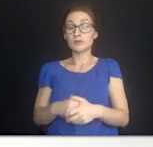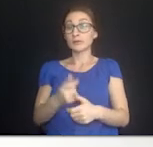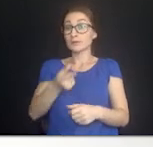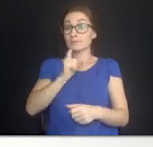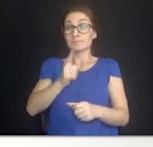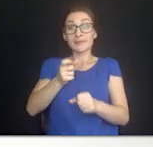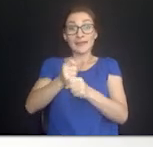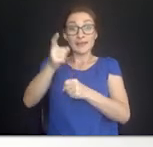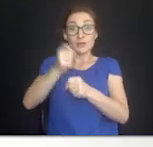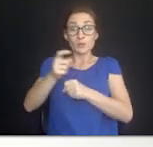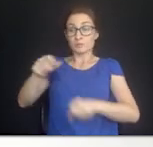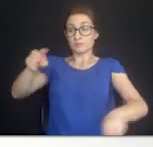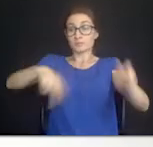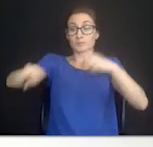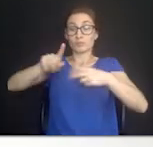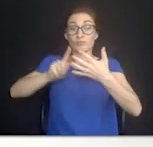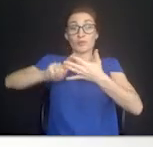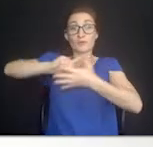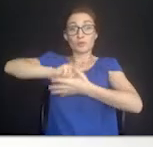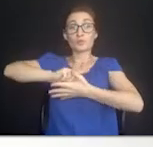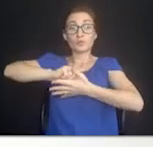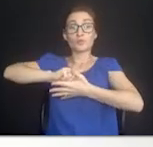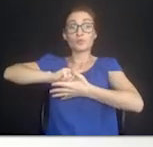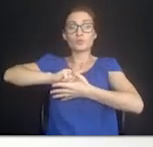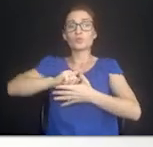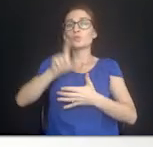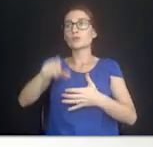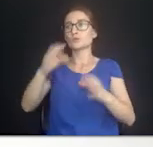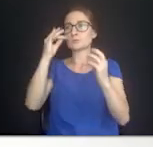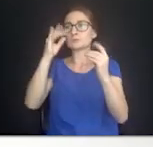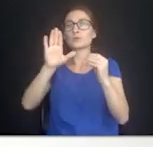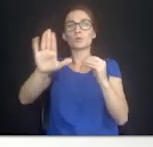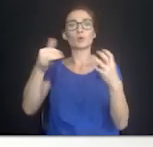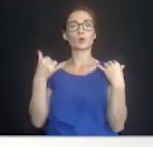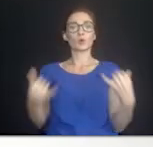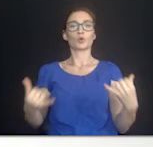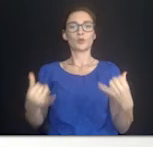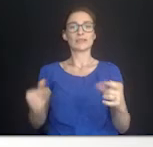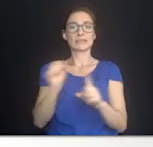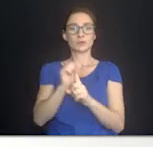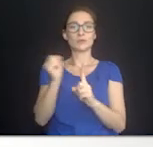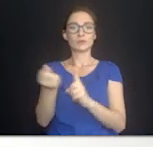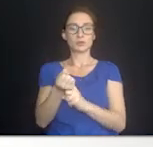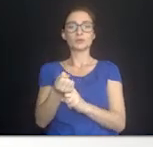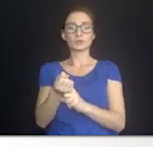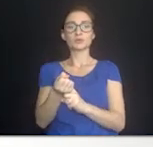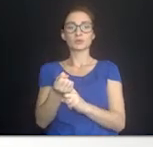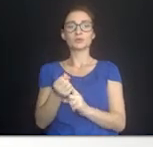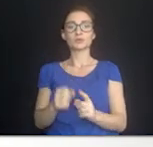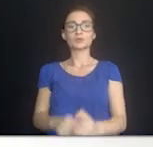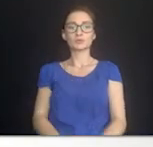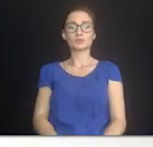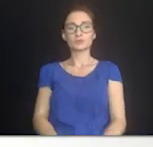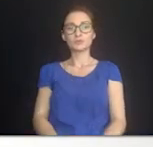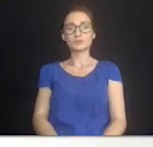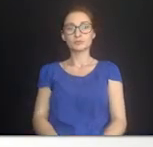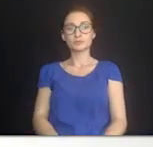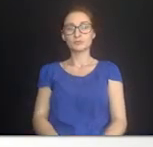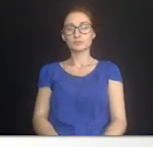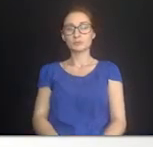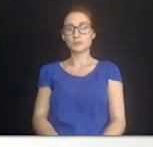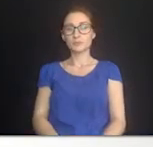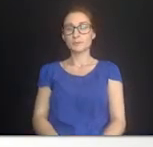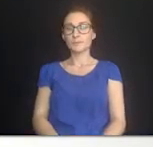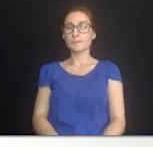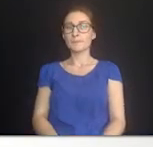at things to make sure that we're considering our current situation. It's so imperative to think about